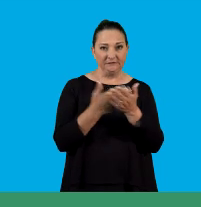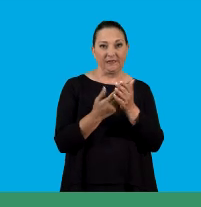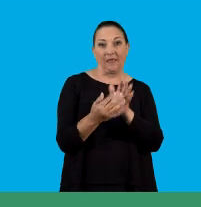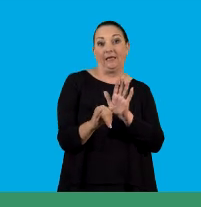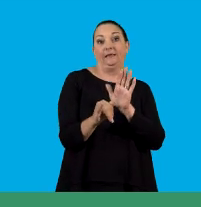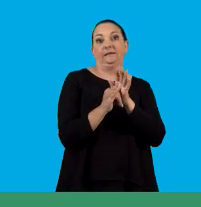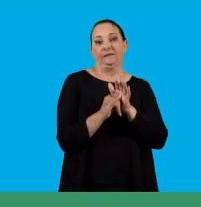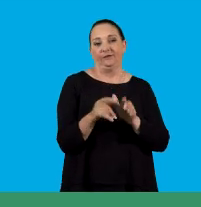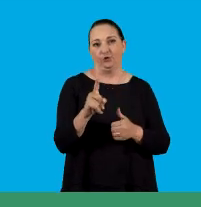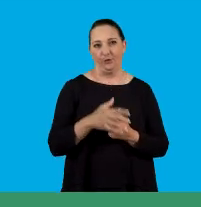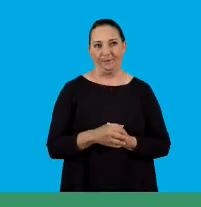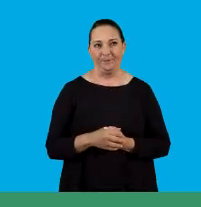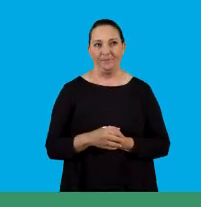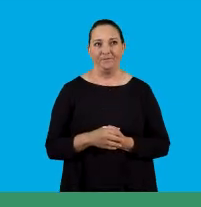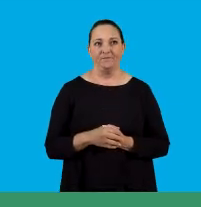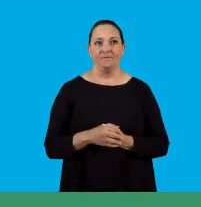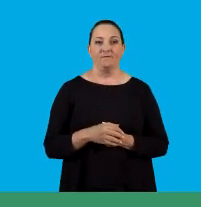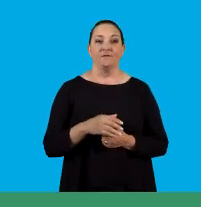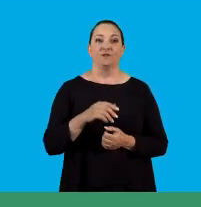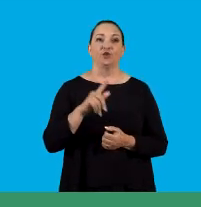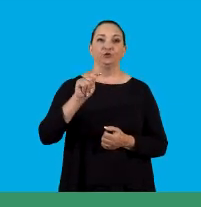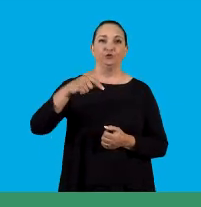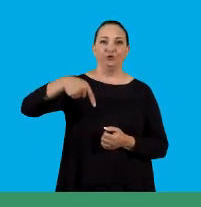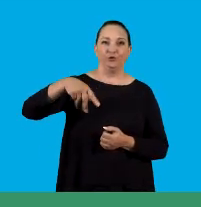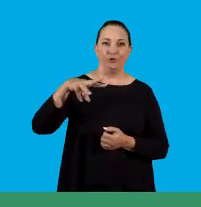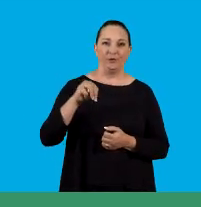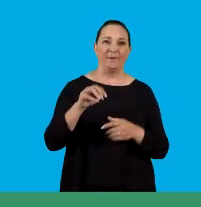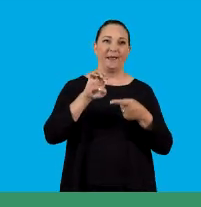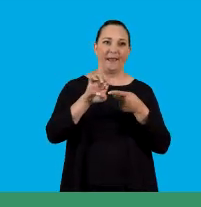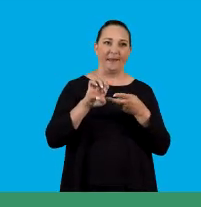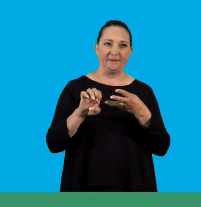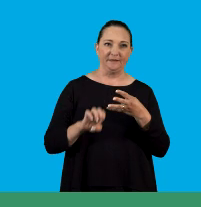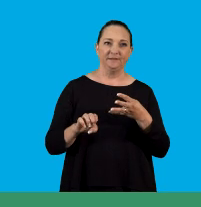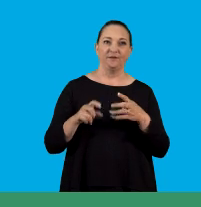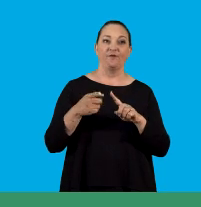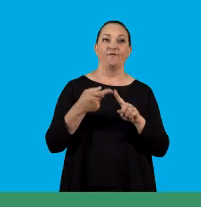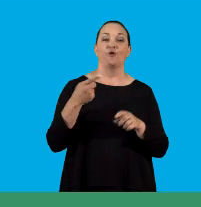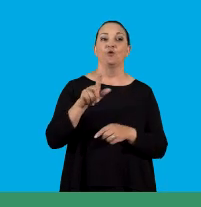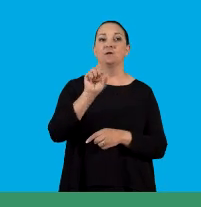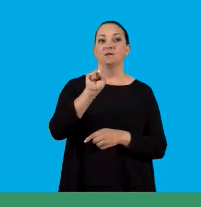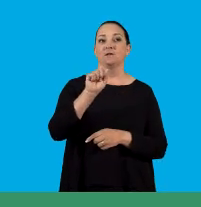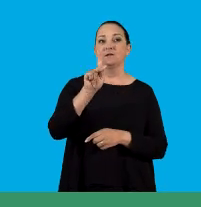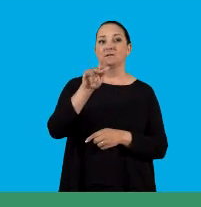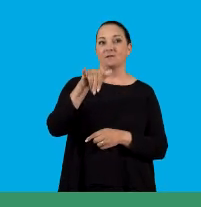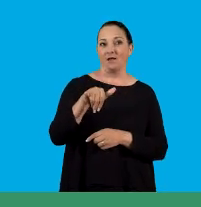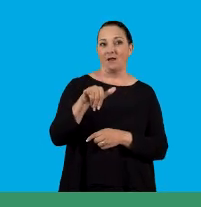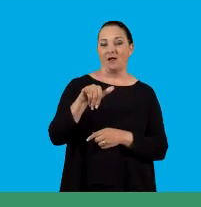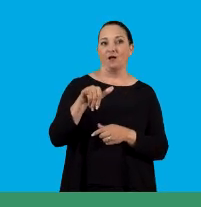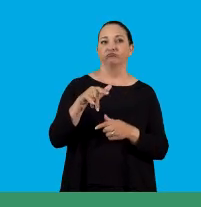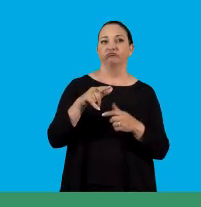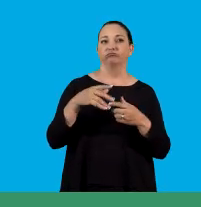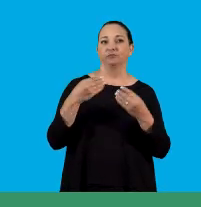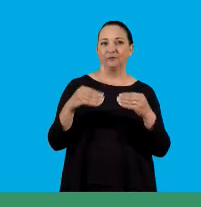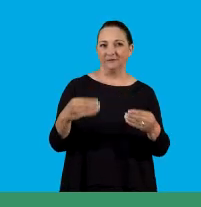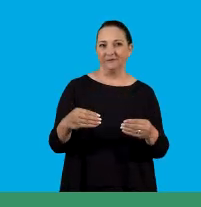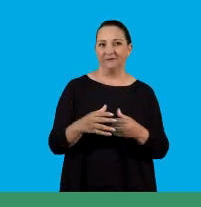this. Now, identify the total quality management elements applied by Sky Logistics in each statement